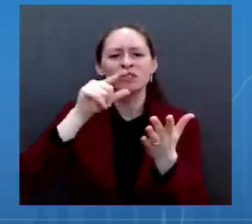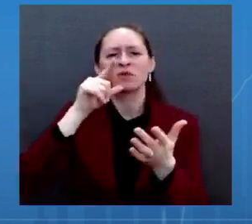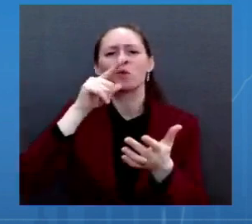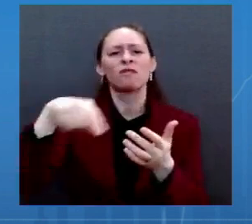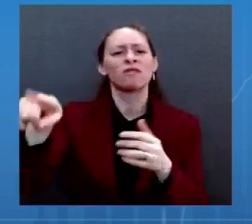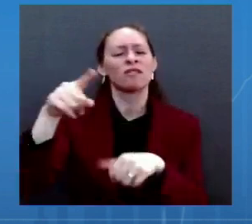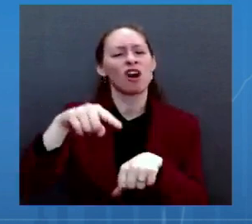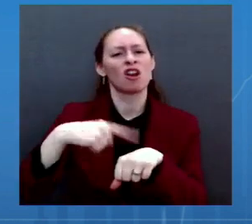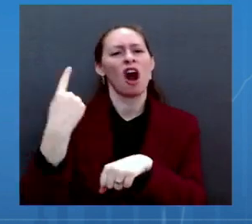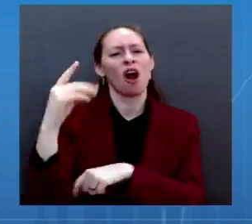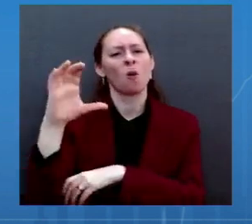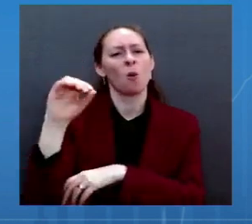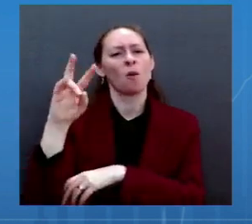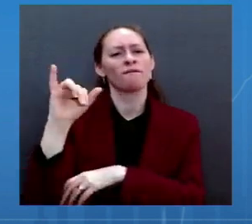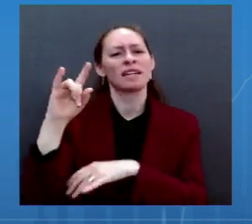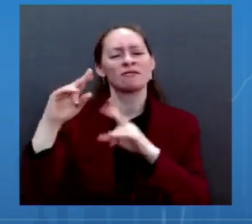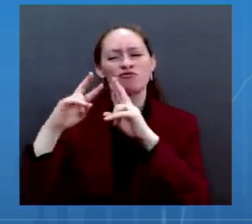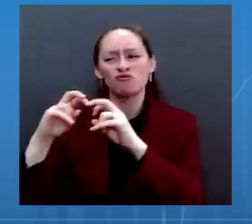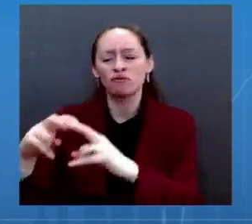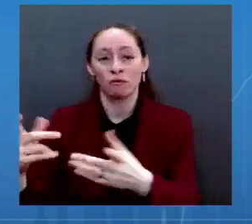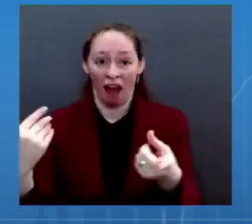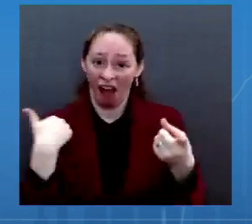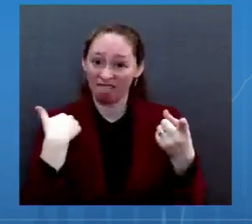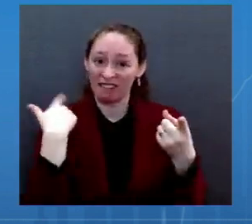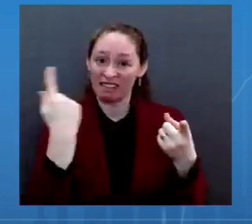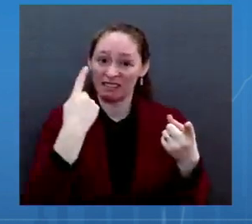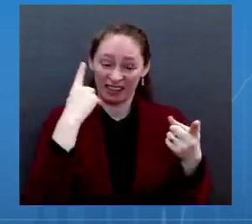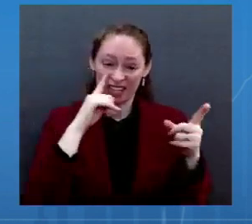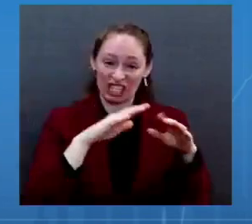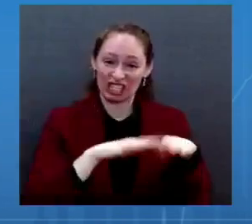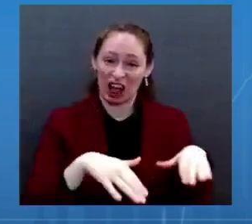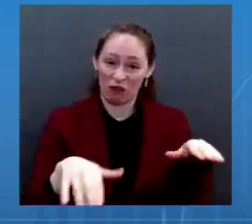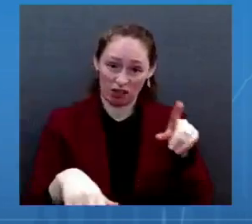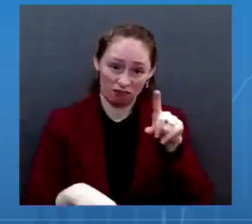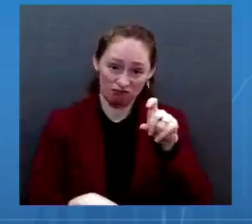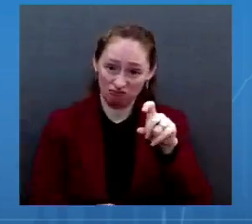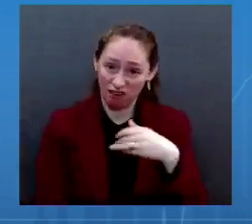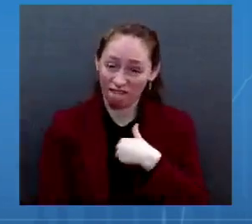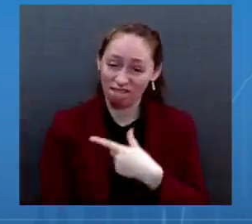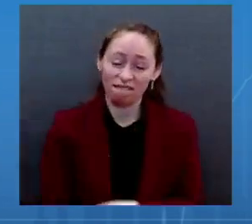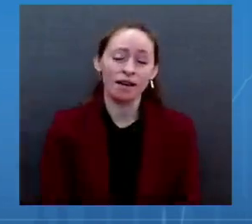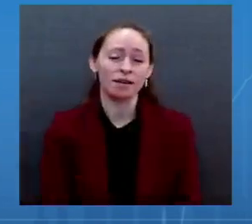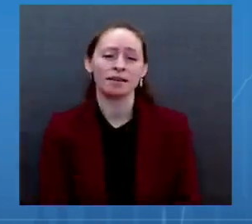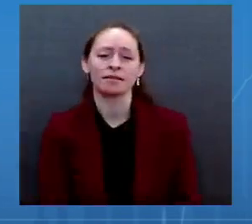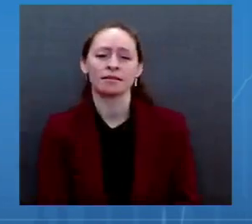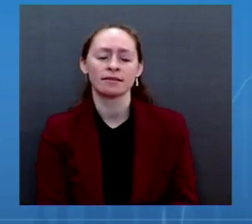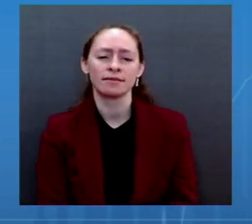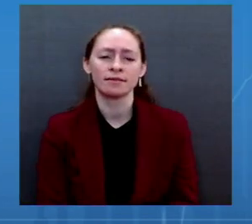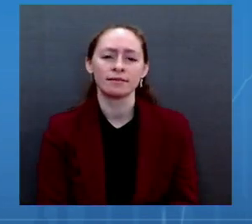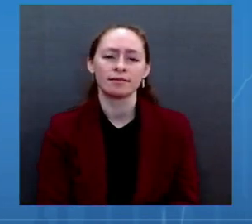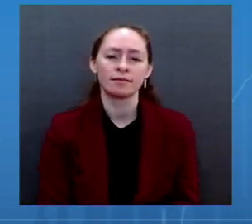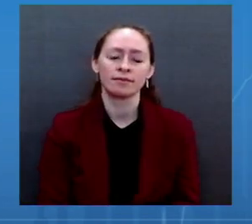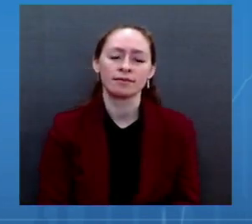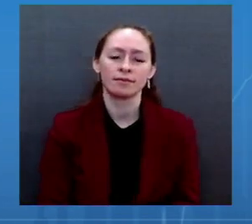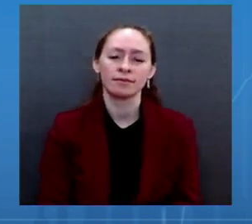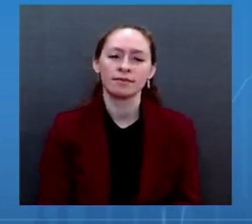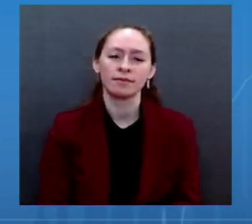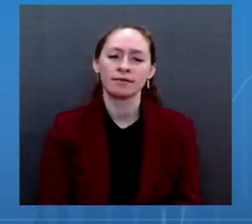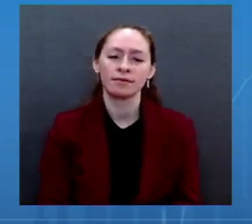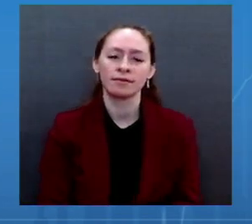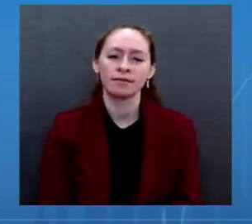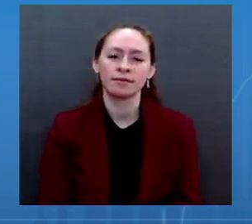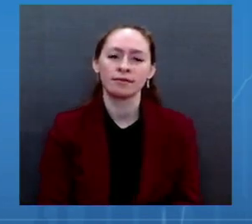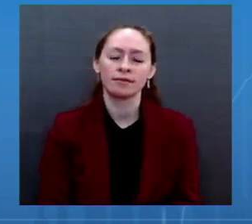for parents with kids under 5. Yeah. Again, just to reiterate what I said, I believe it was on the last slide, that in